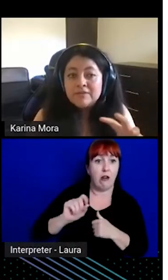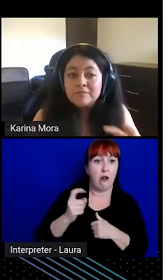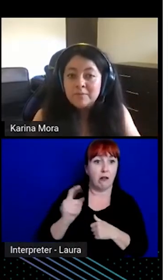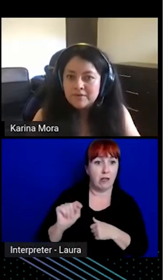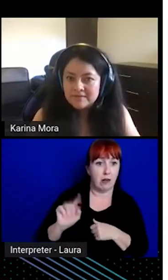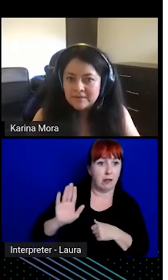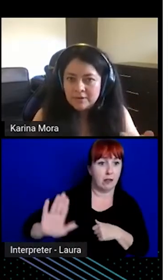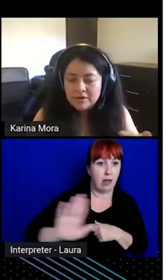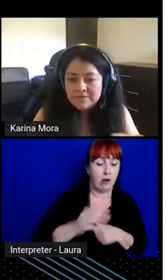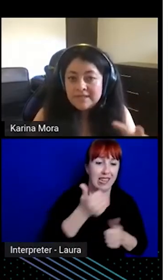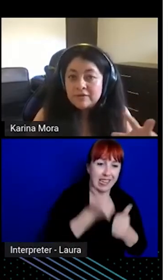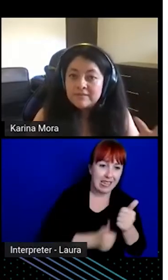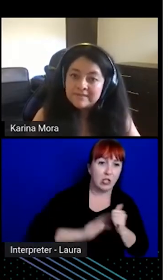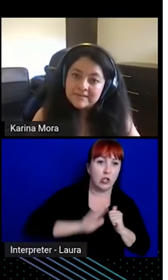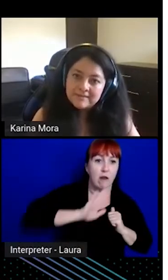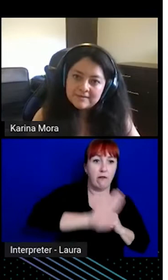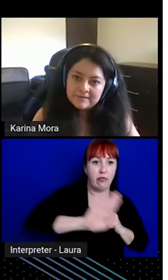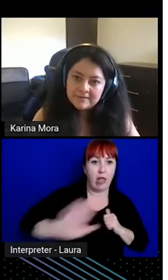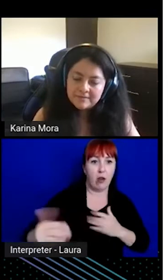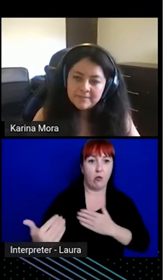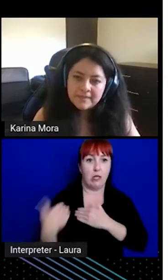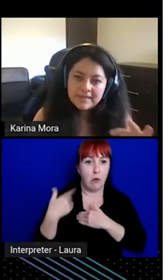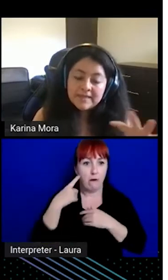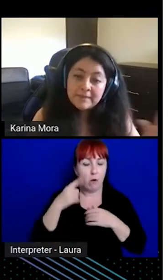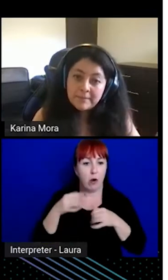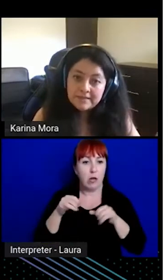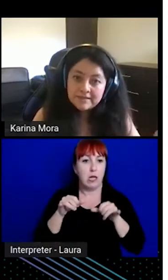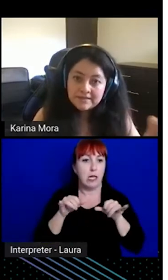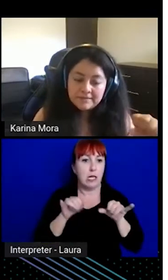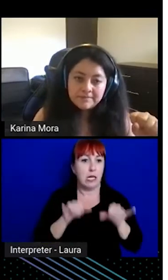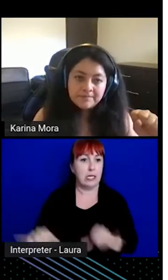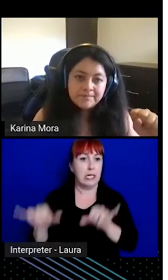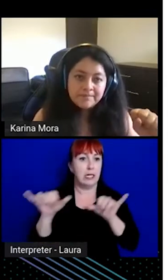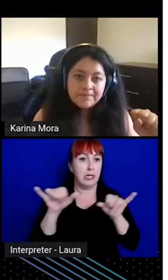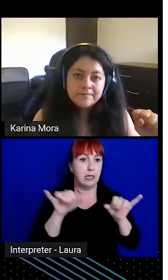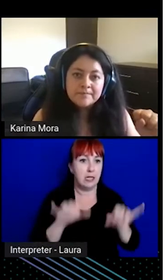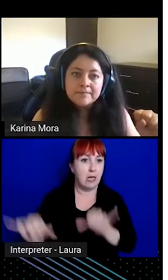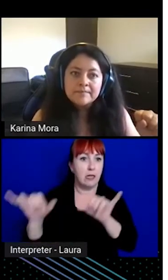are responsible of the consistency independently.